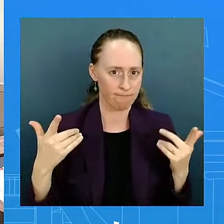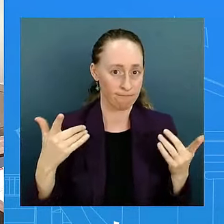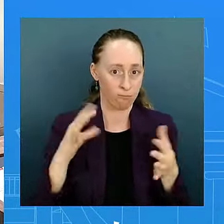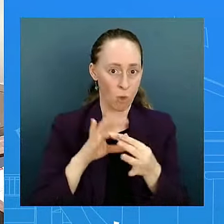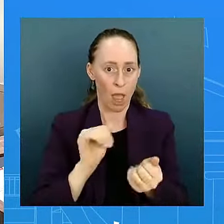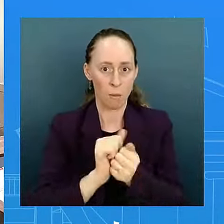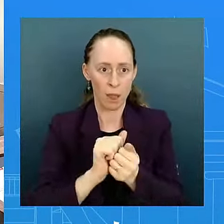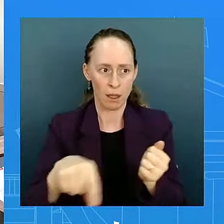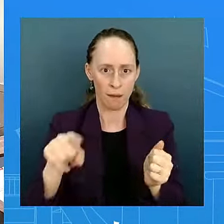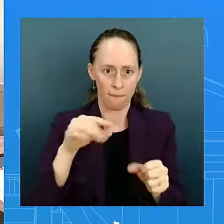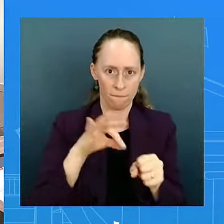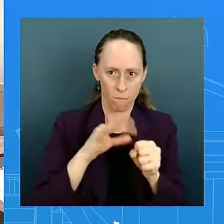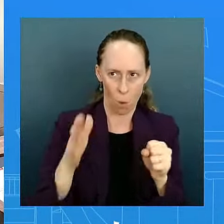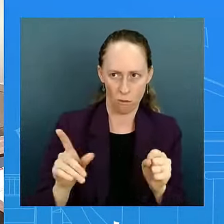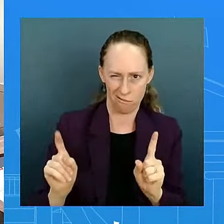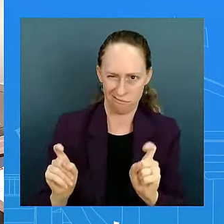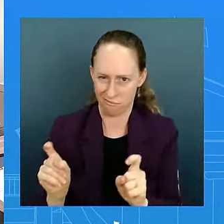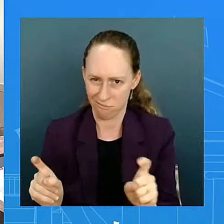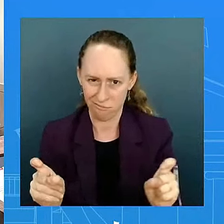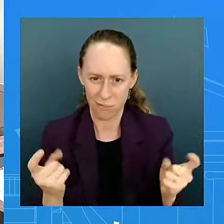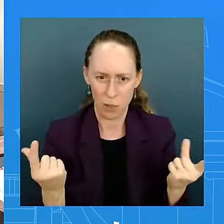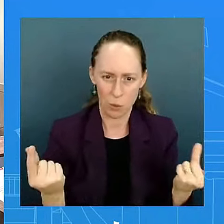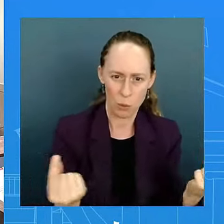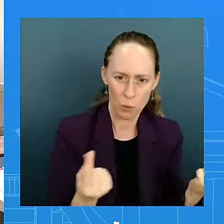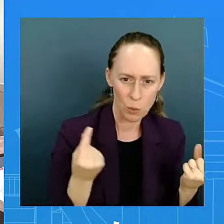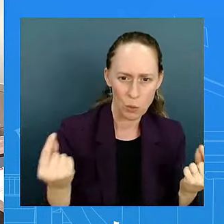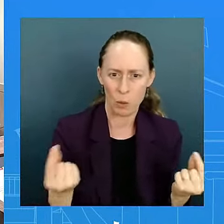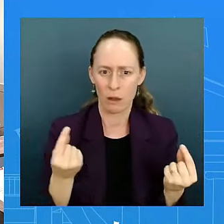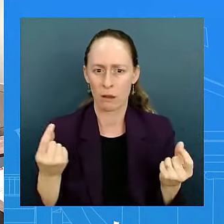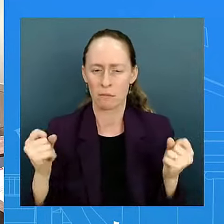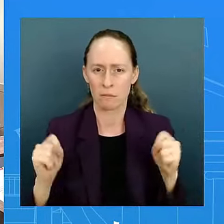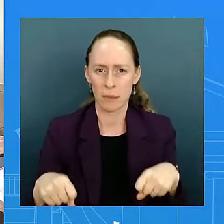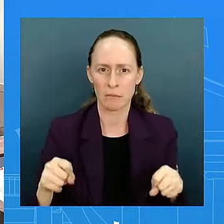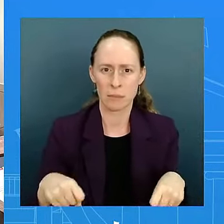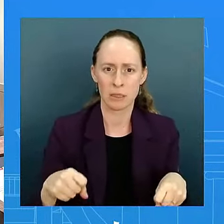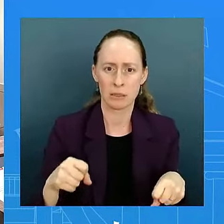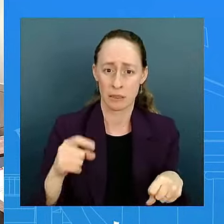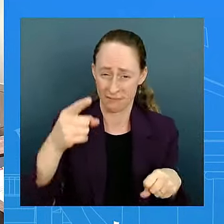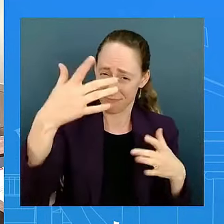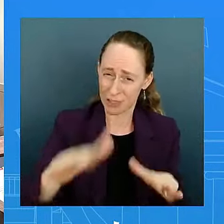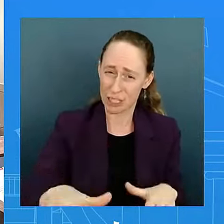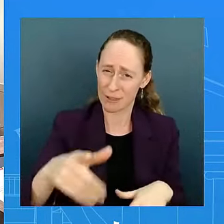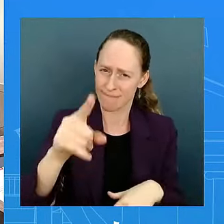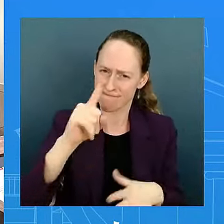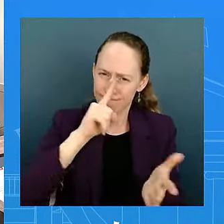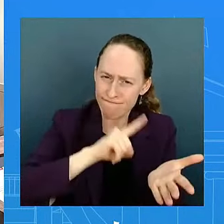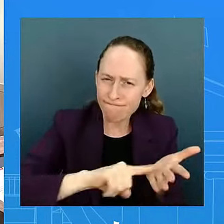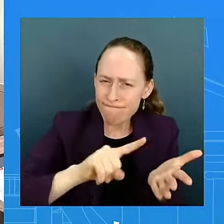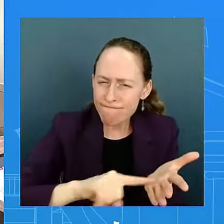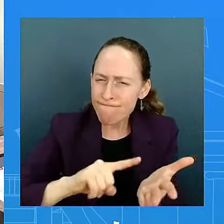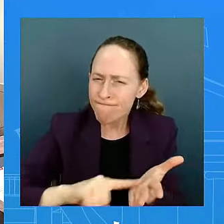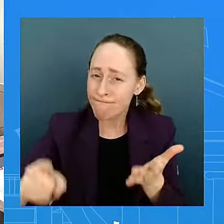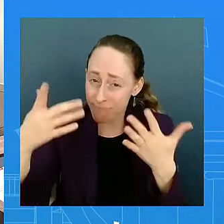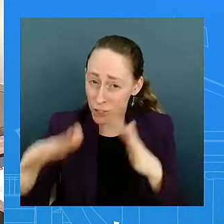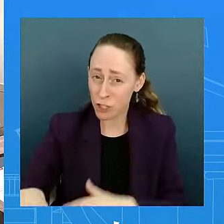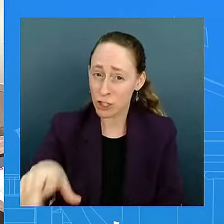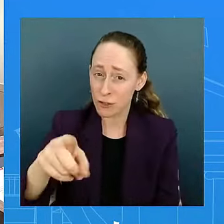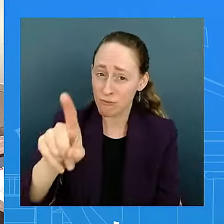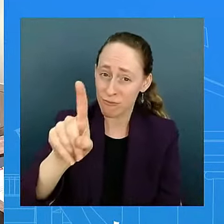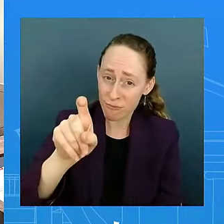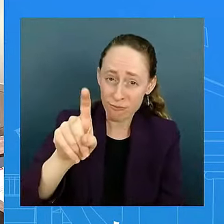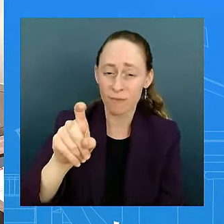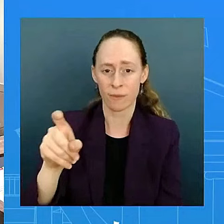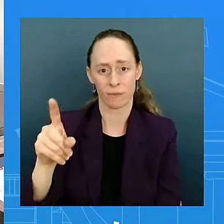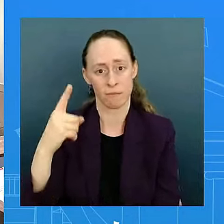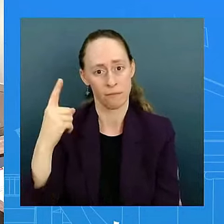you're monitoring what's happening, but what can you say about the sort of the stability of the global economic system and whether